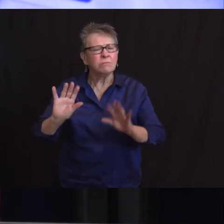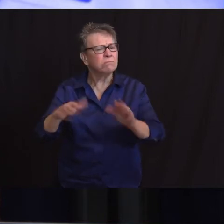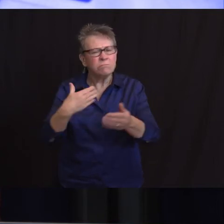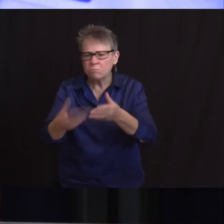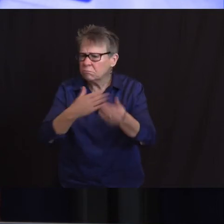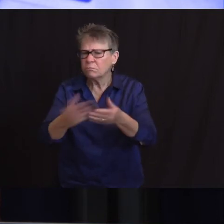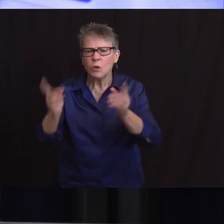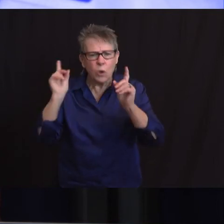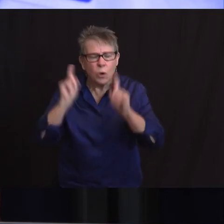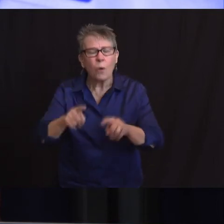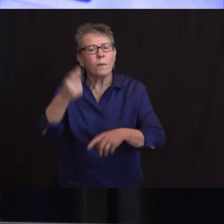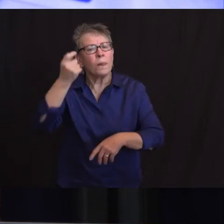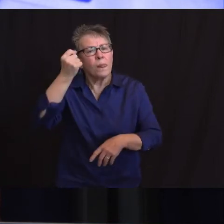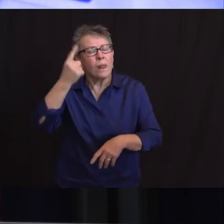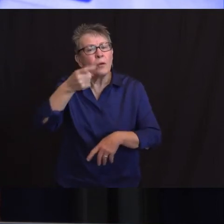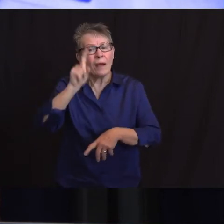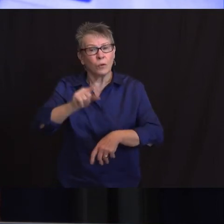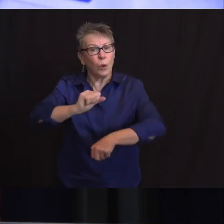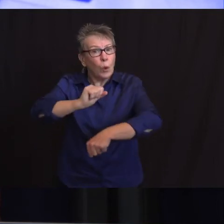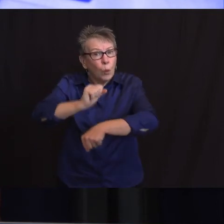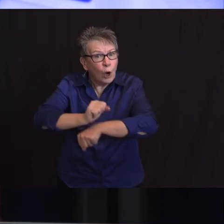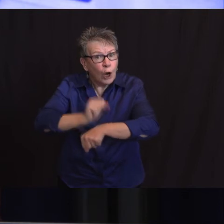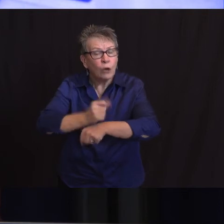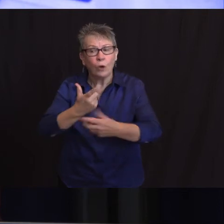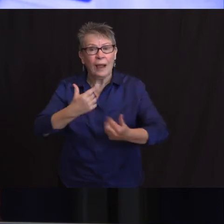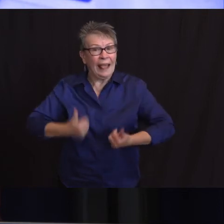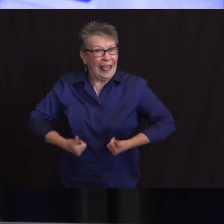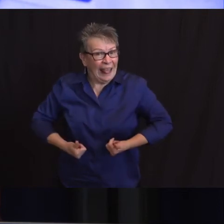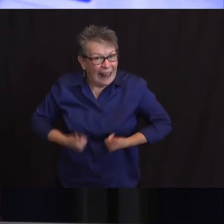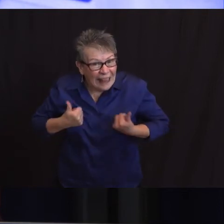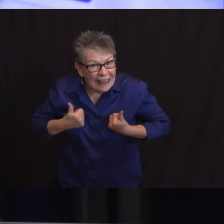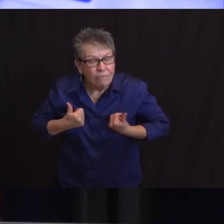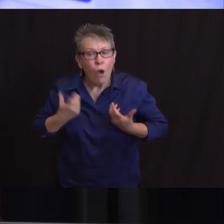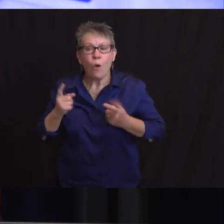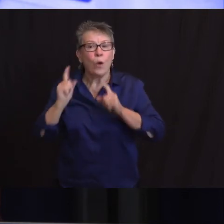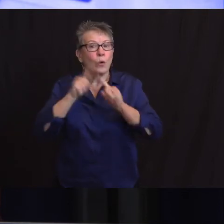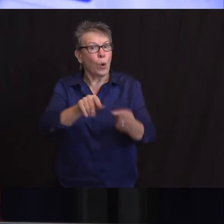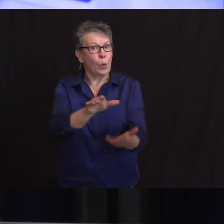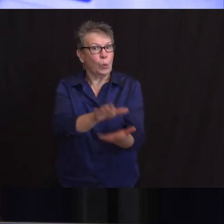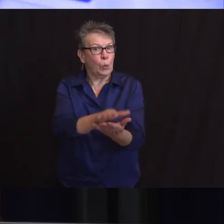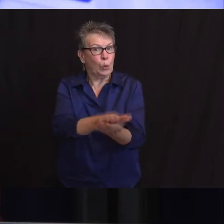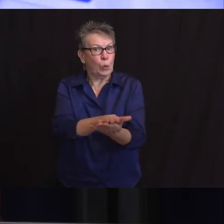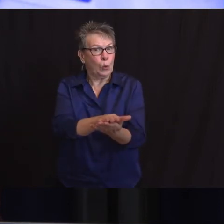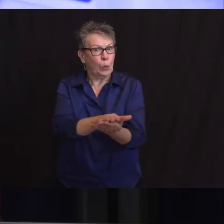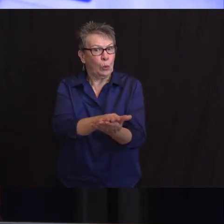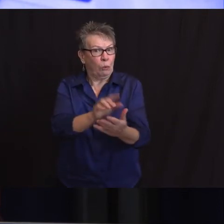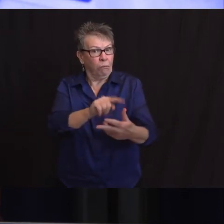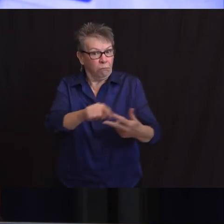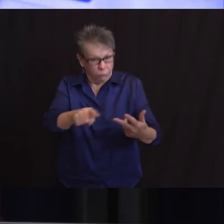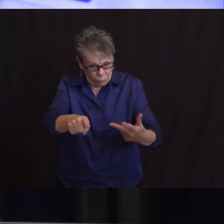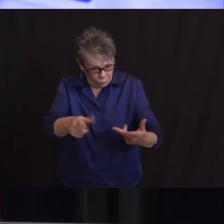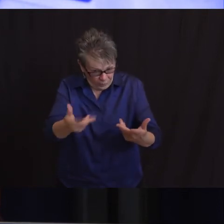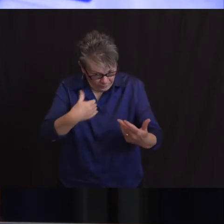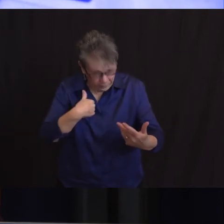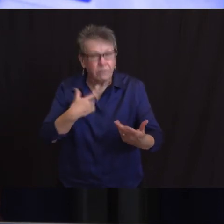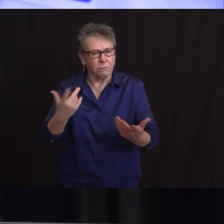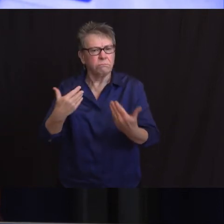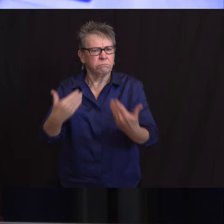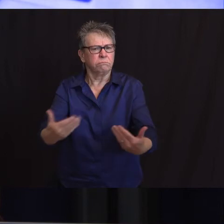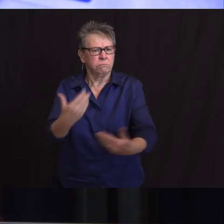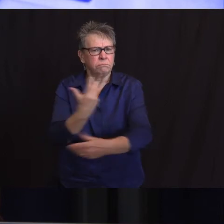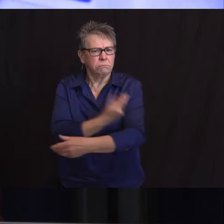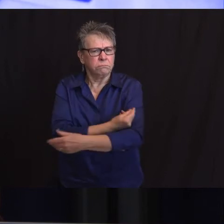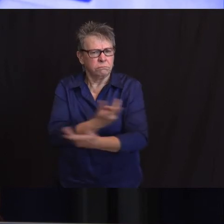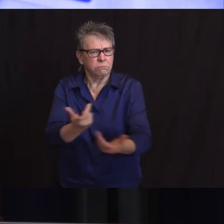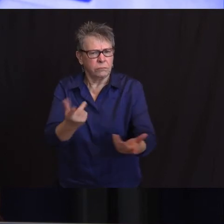you COVID-19? The vaccines cannot cause infection with COVID-19. In fact, the 2 vaccines that